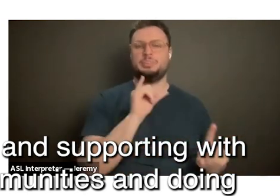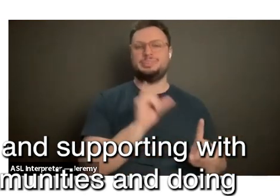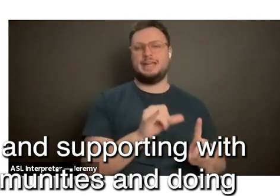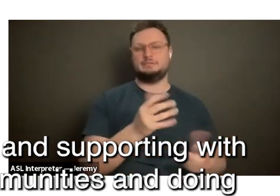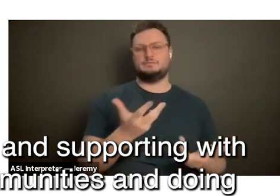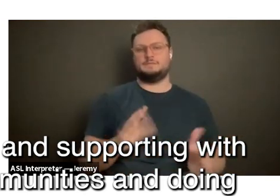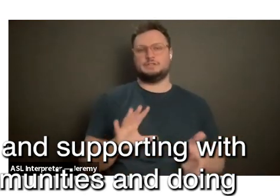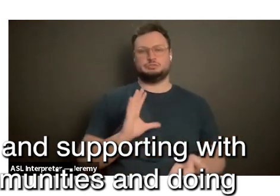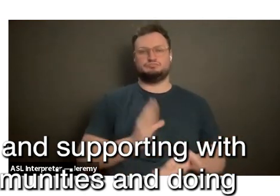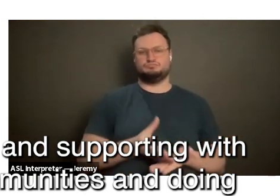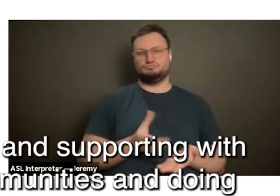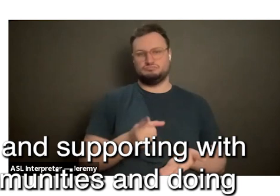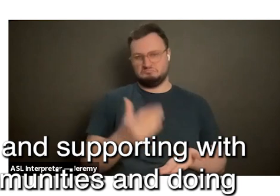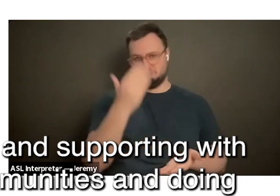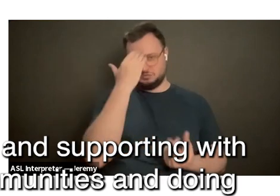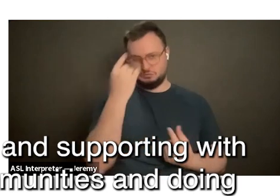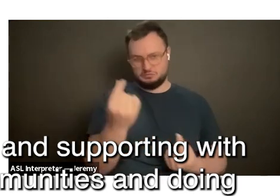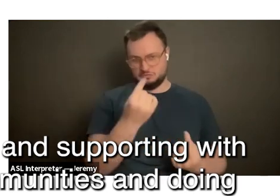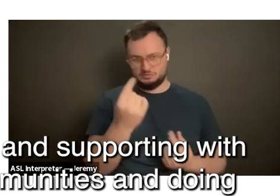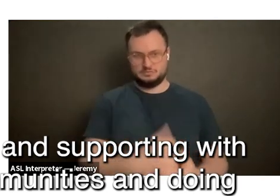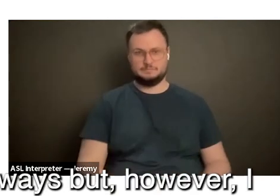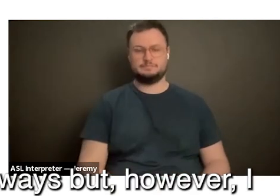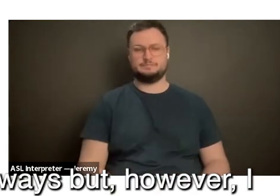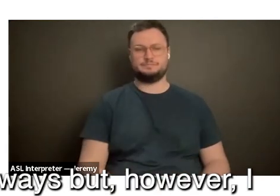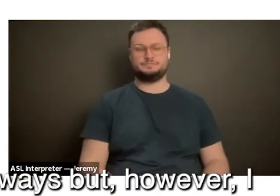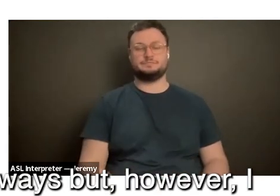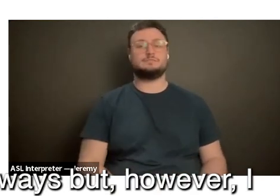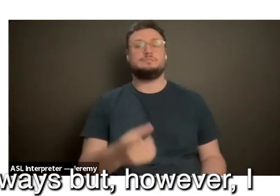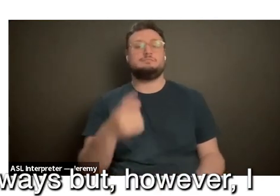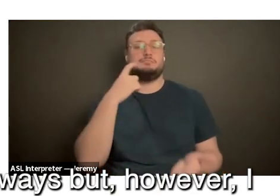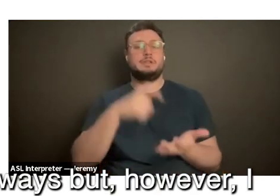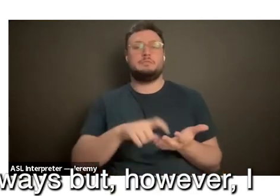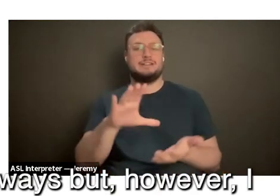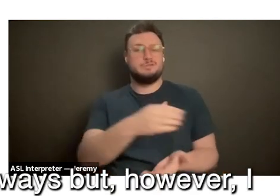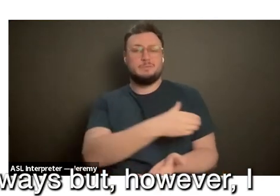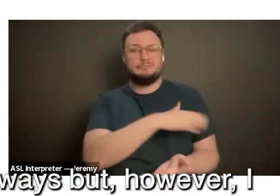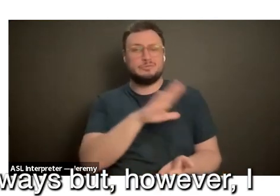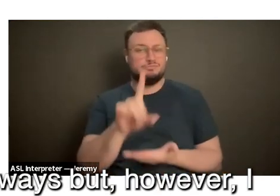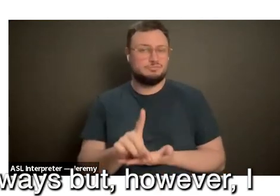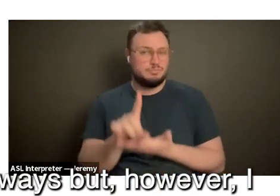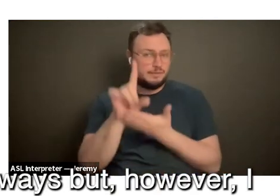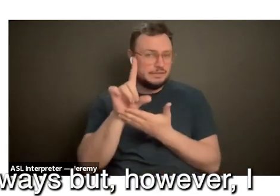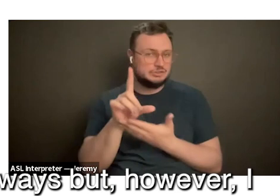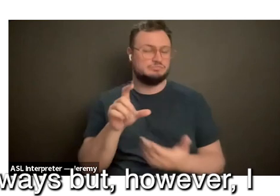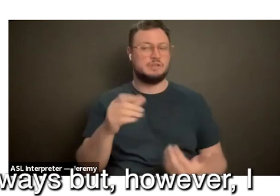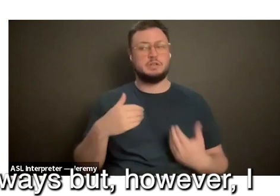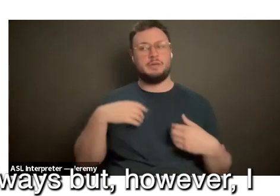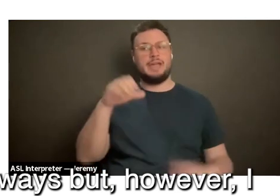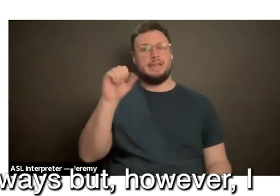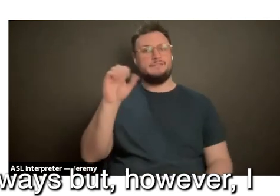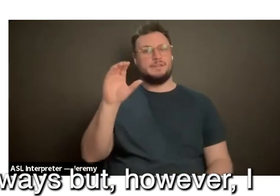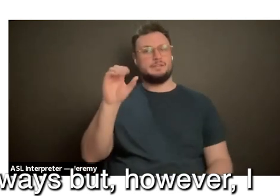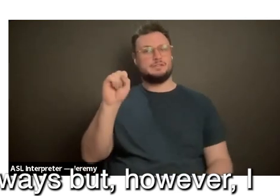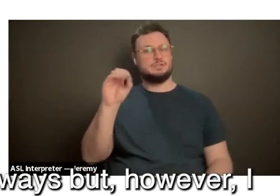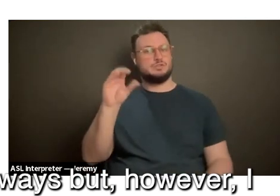always acknowledge my power and my privilege. So, number one, I'm a man that has social capital. Number two, I'm